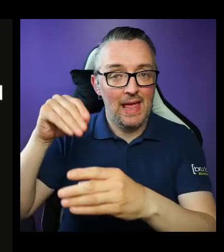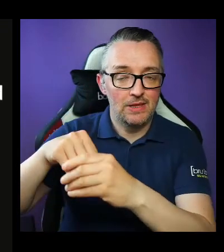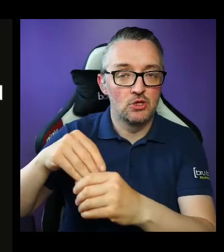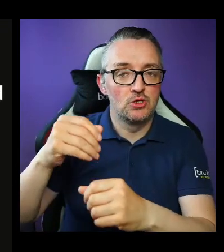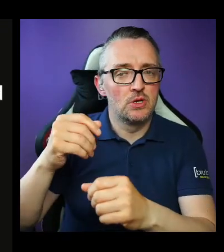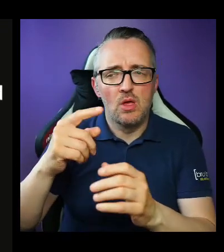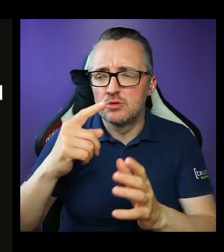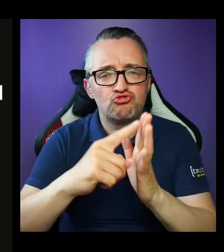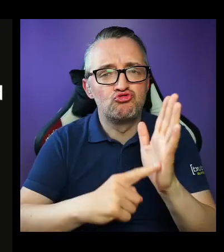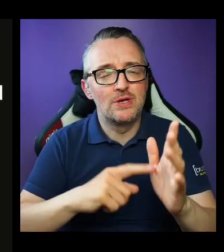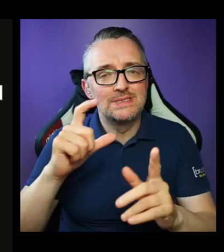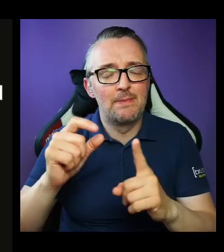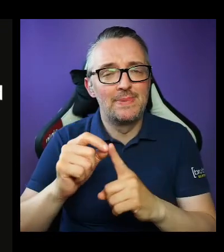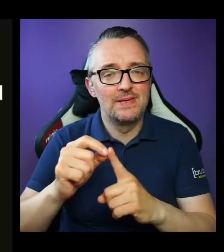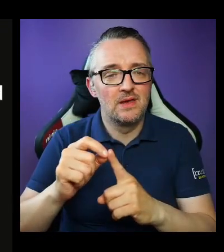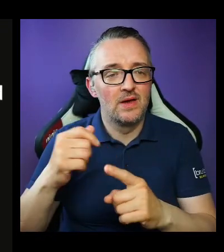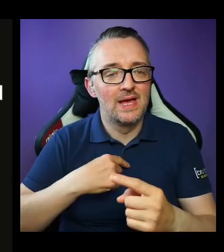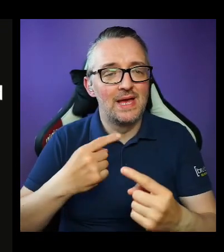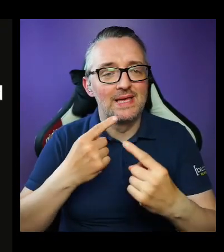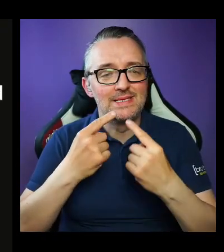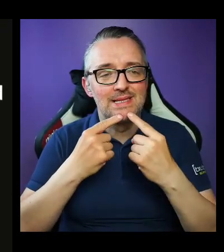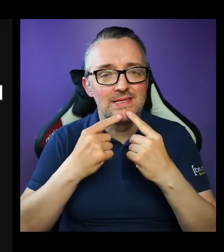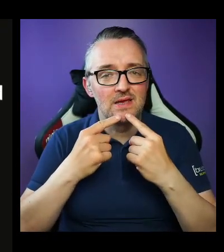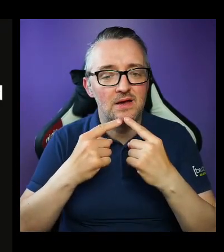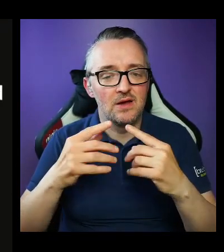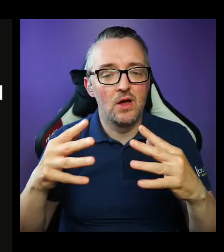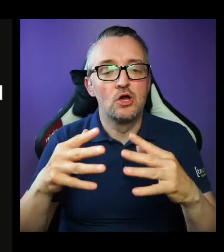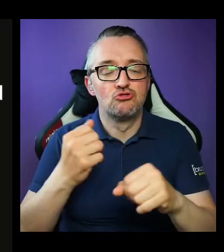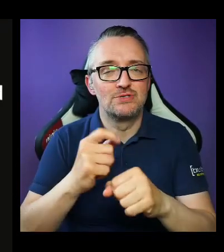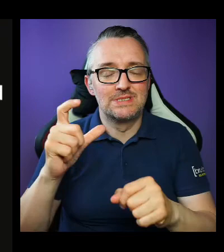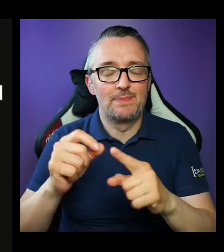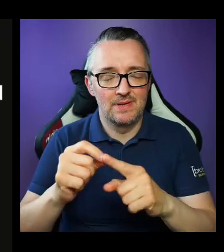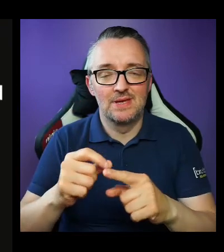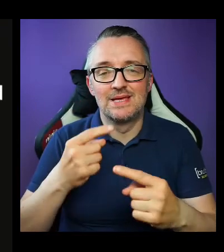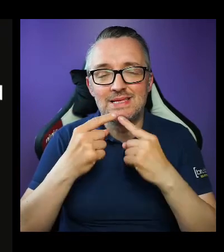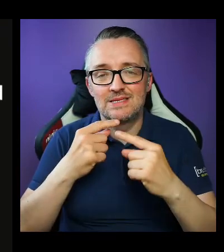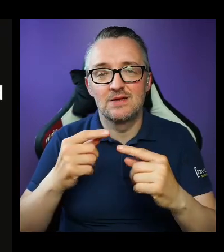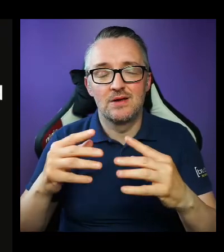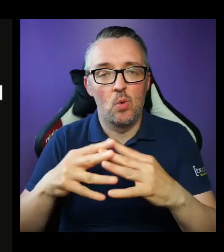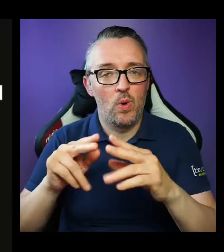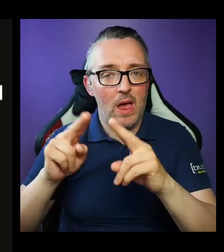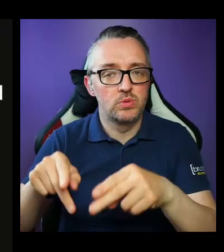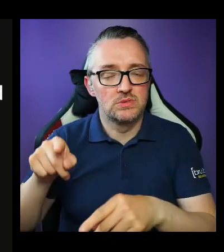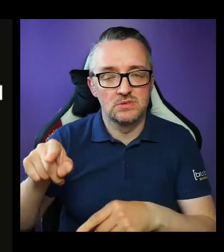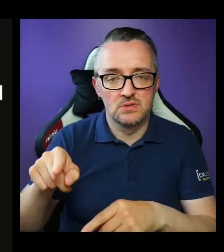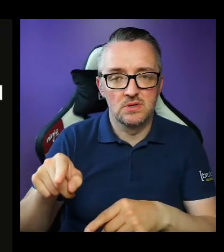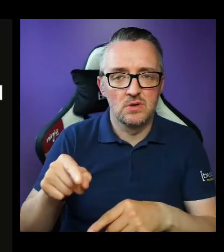GCP, like our data warehouse. It's all in BigQuery, and we're starting to use some of the